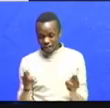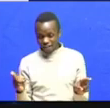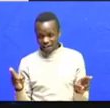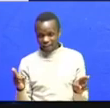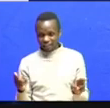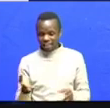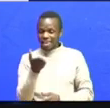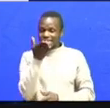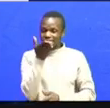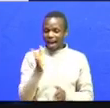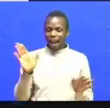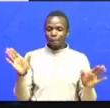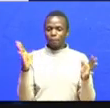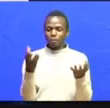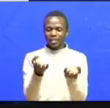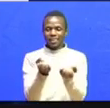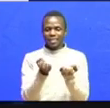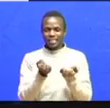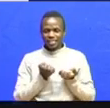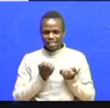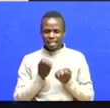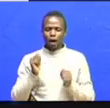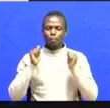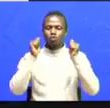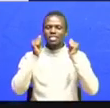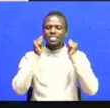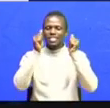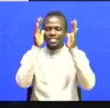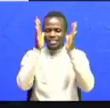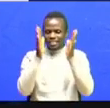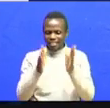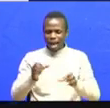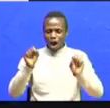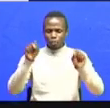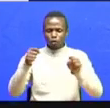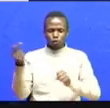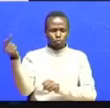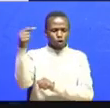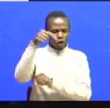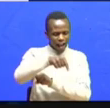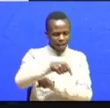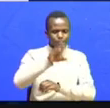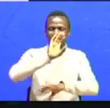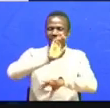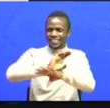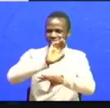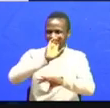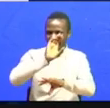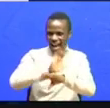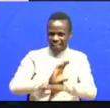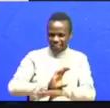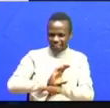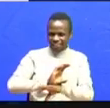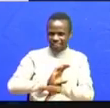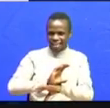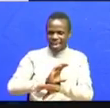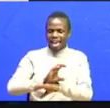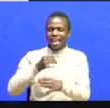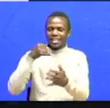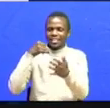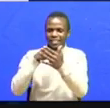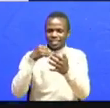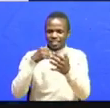that publicity would mean that politicians will come to church and engage